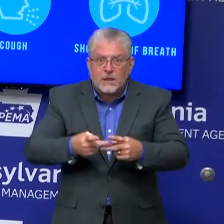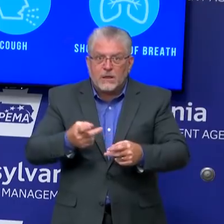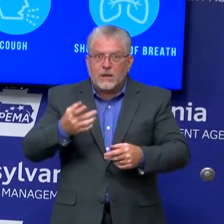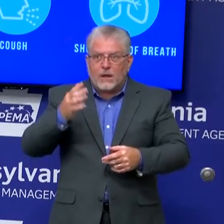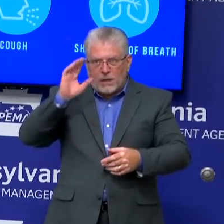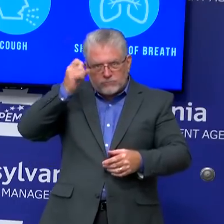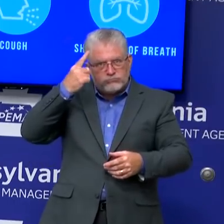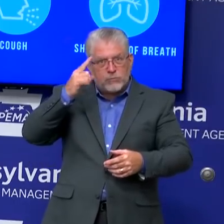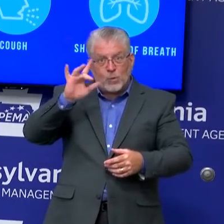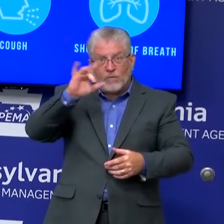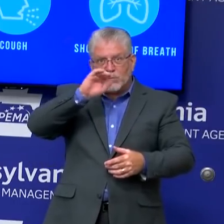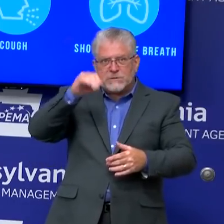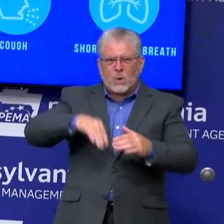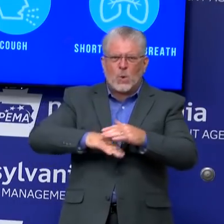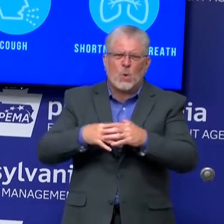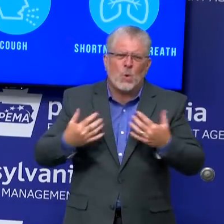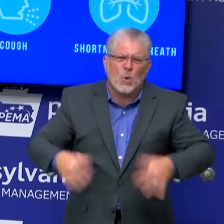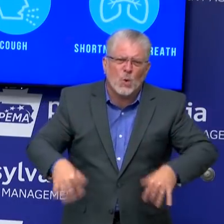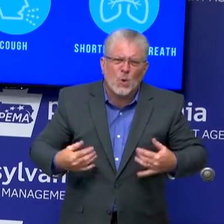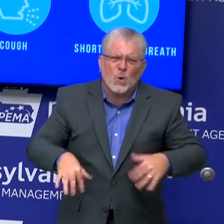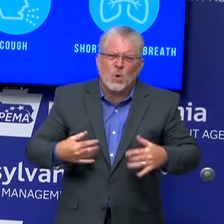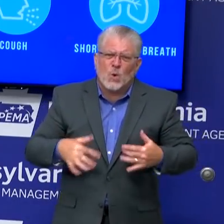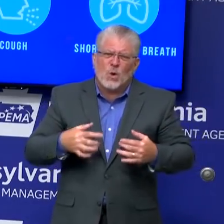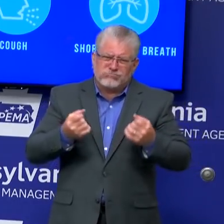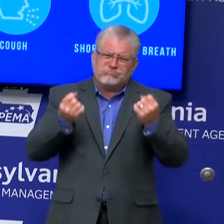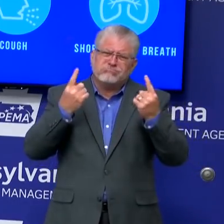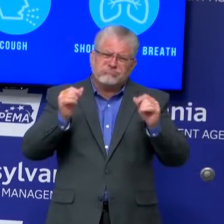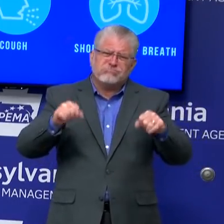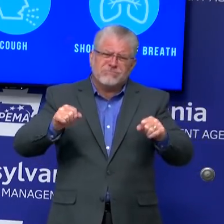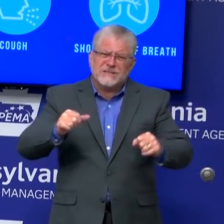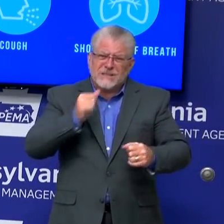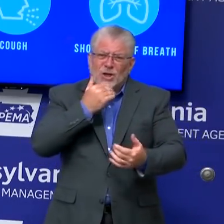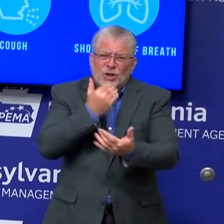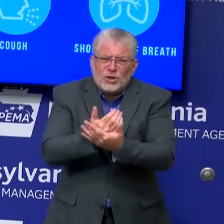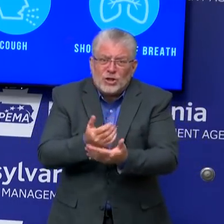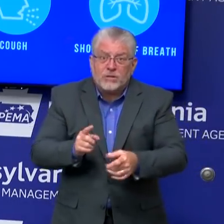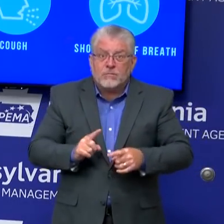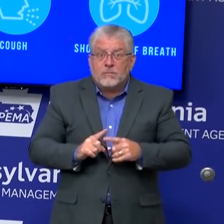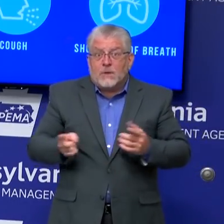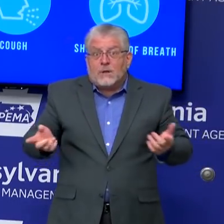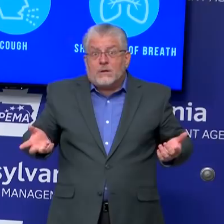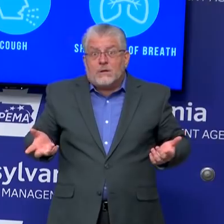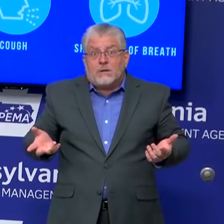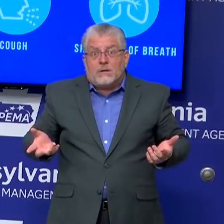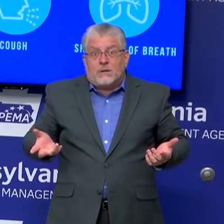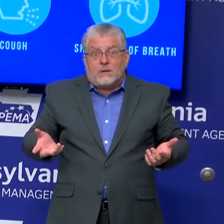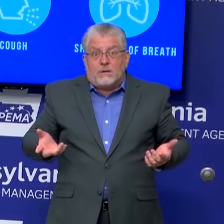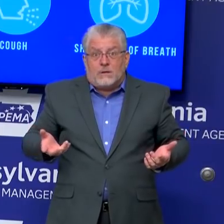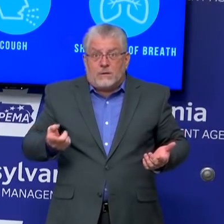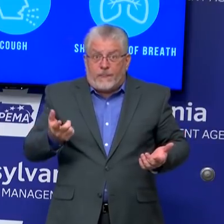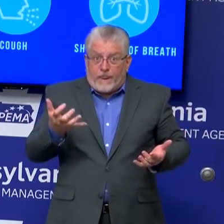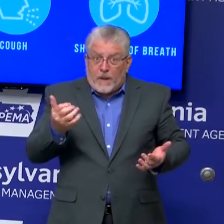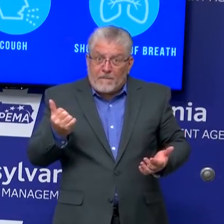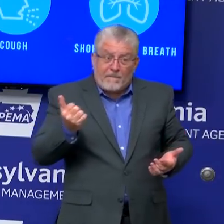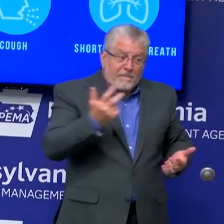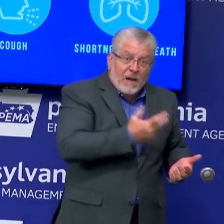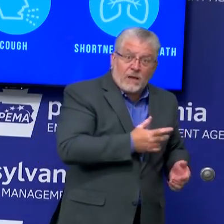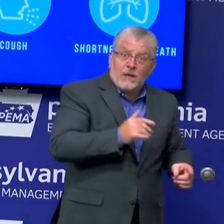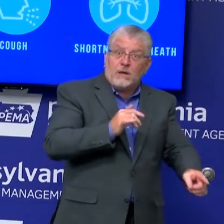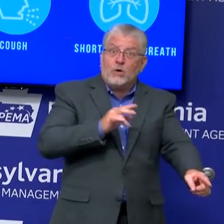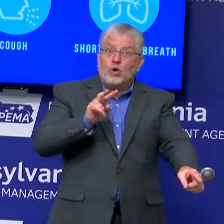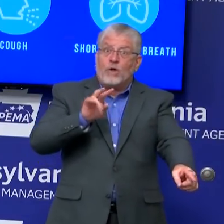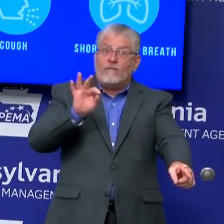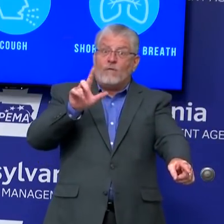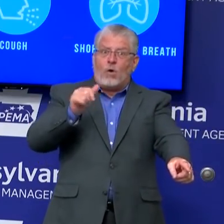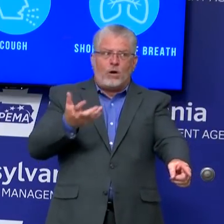position if we allowed what happens in Florida, where no one's going to restaurants? They're not going to bars anymore. And as long as the hospitals